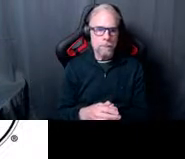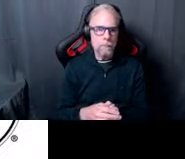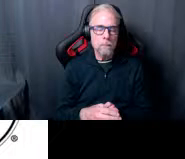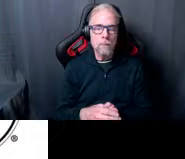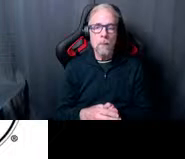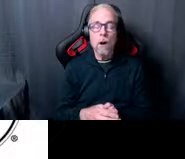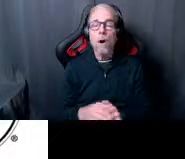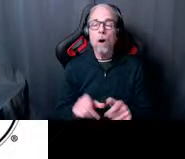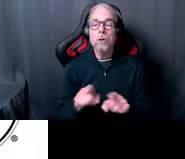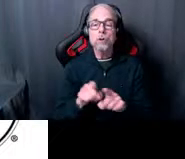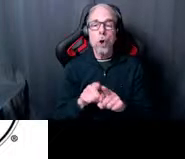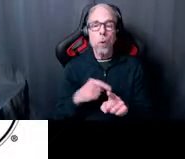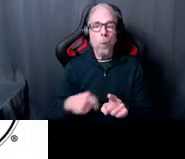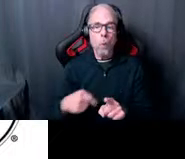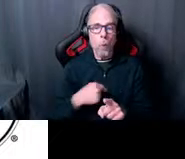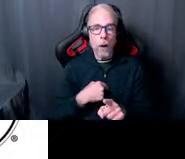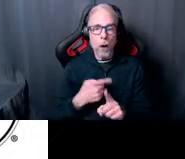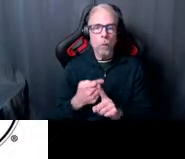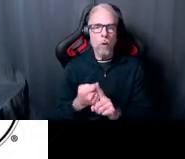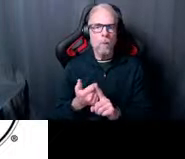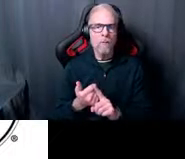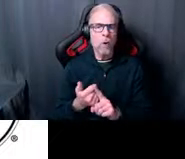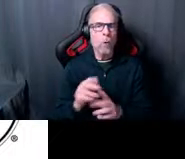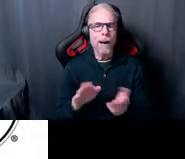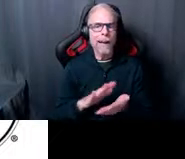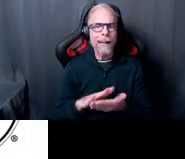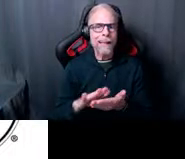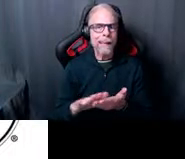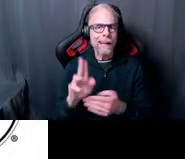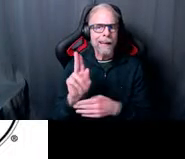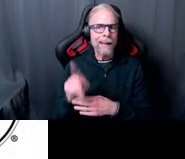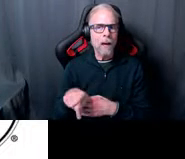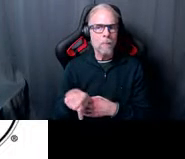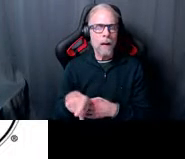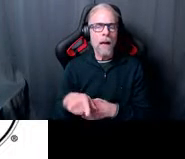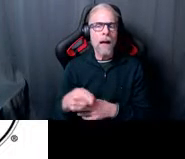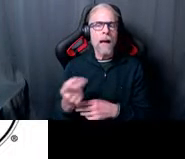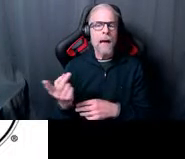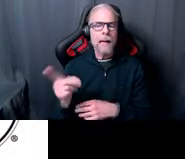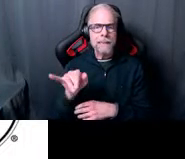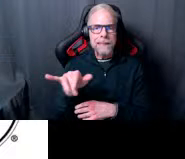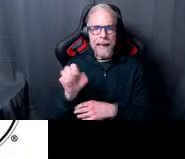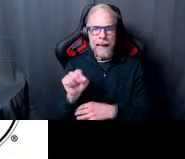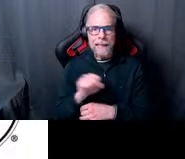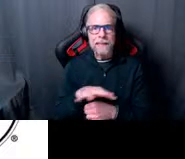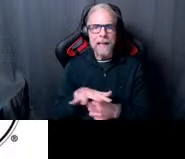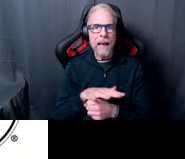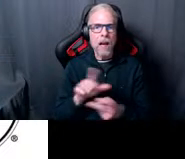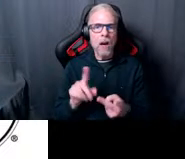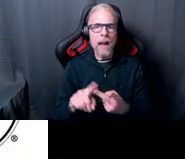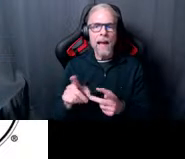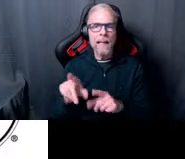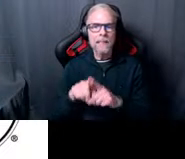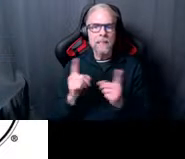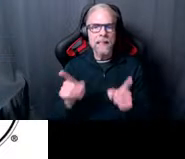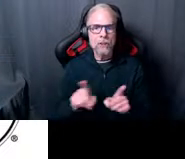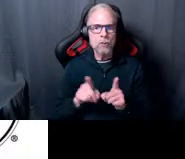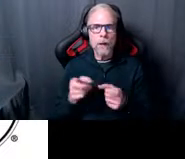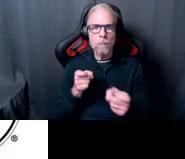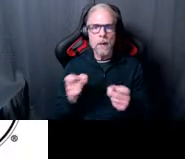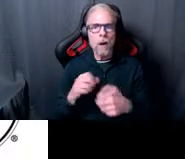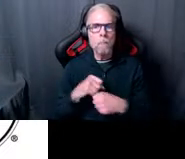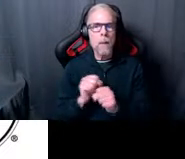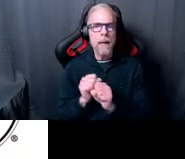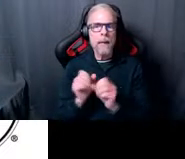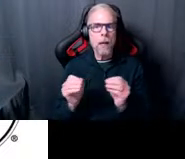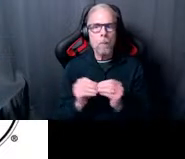Further, we're removing and kind of cleaning up day use area and district manager. We're kind of making this more